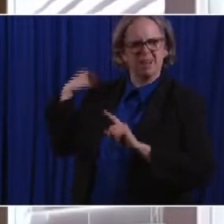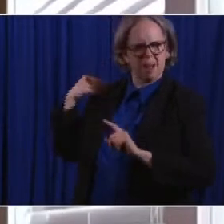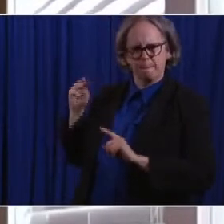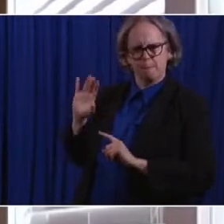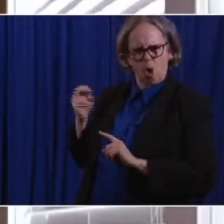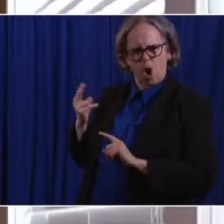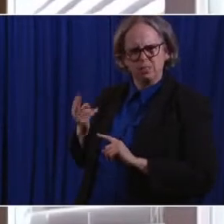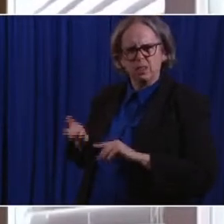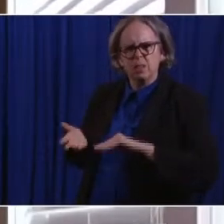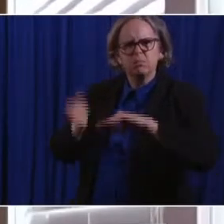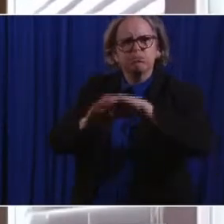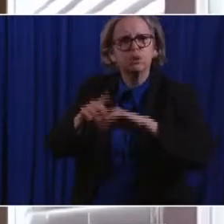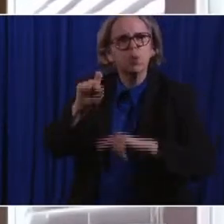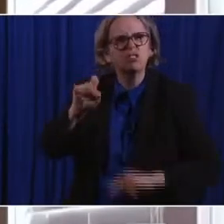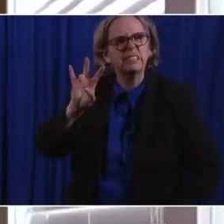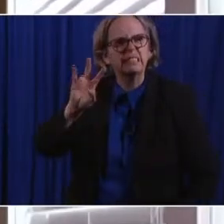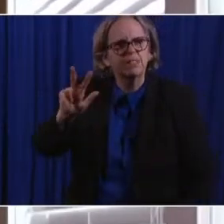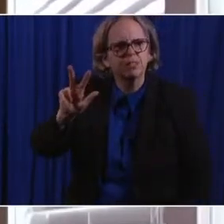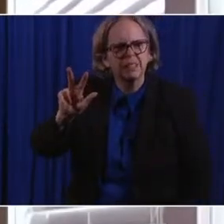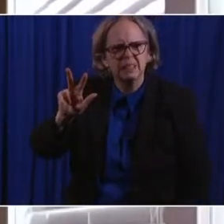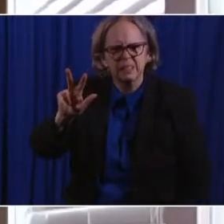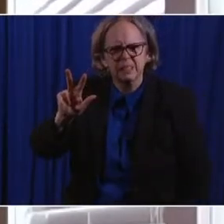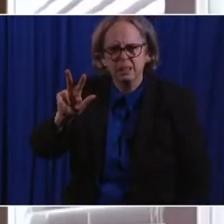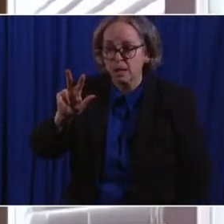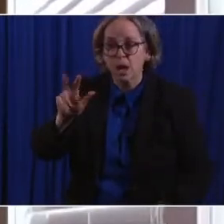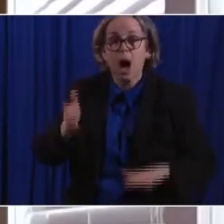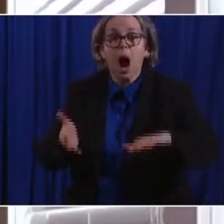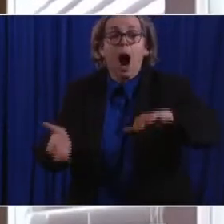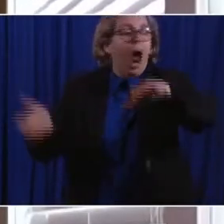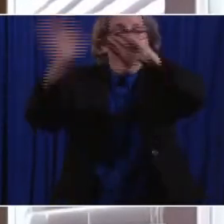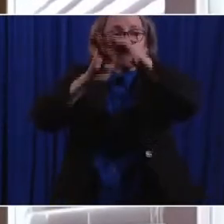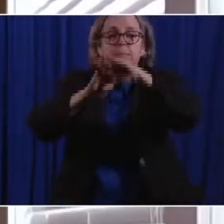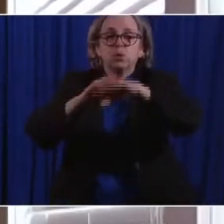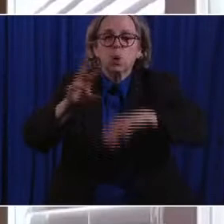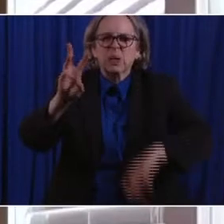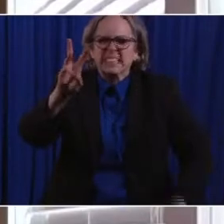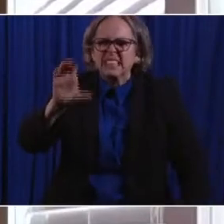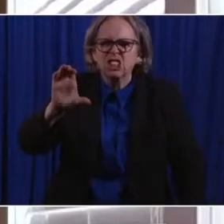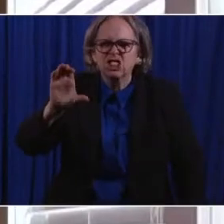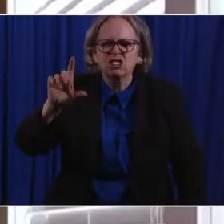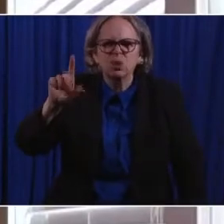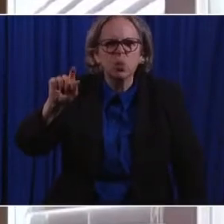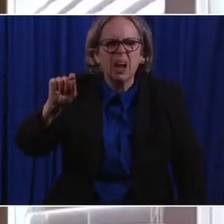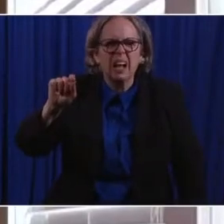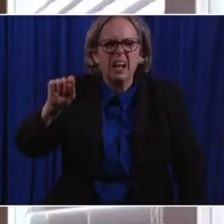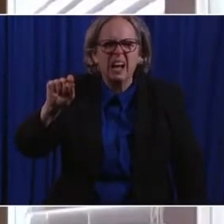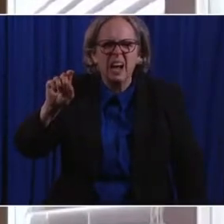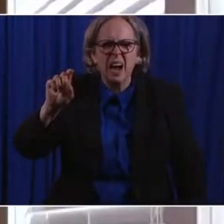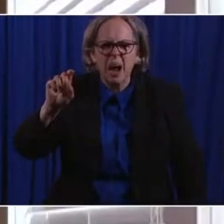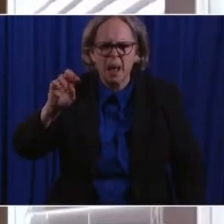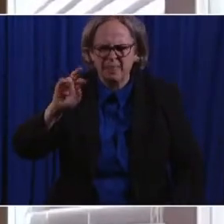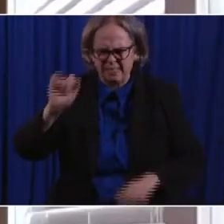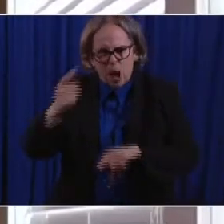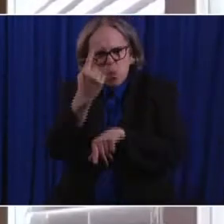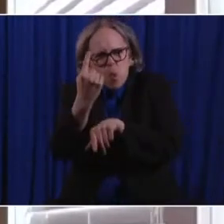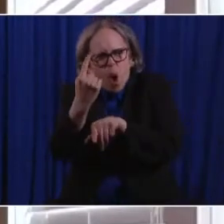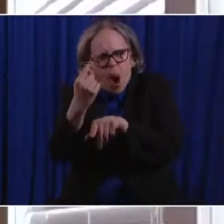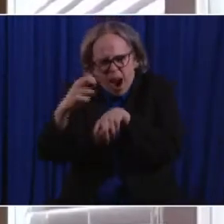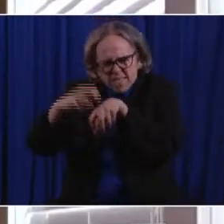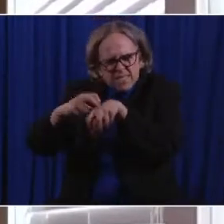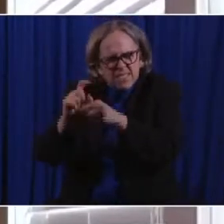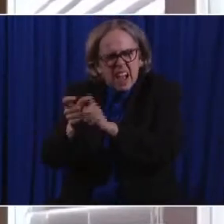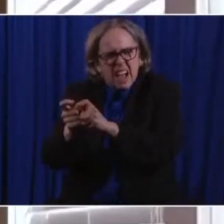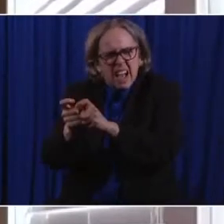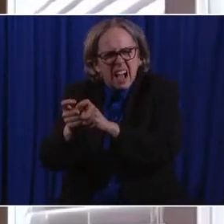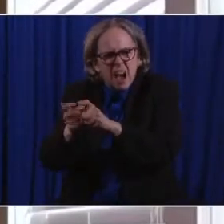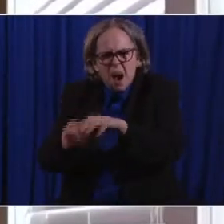and of course, now today, 620. Cases, as I noted, are also up in Ohio